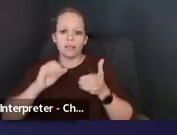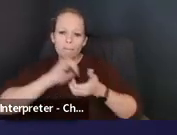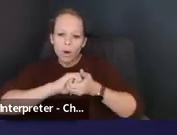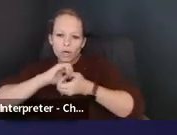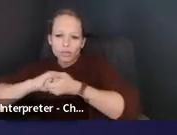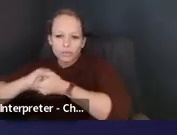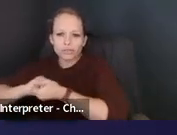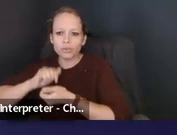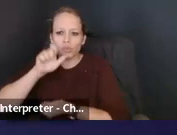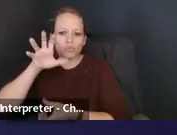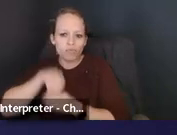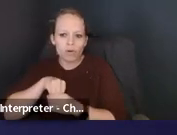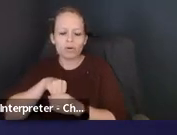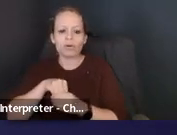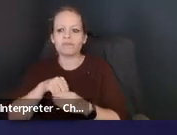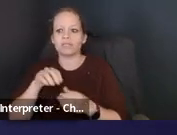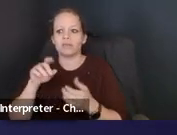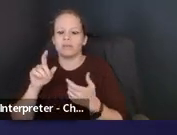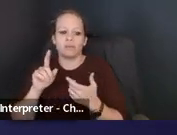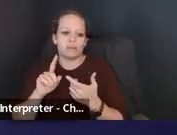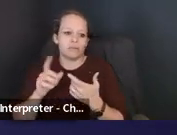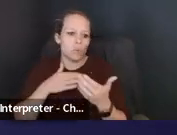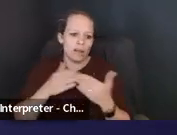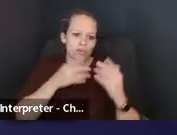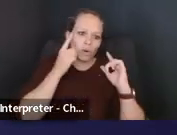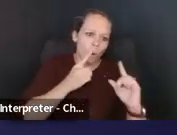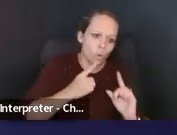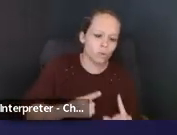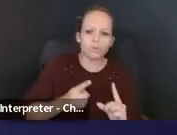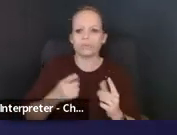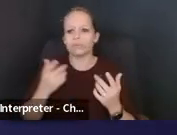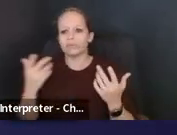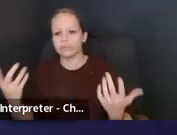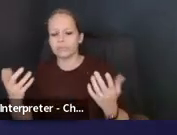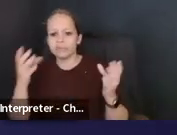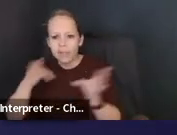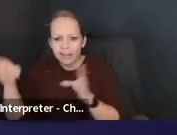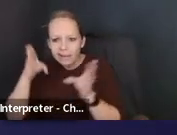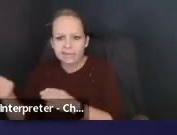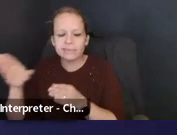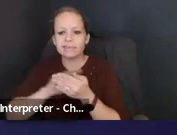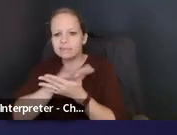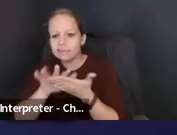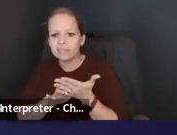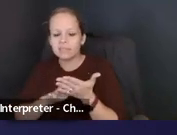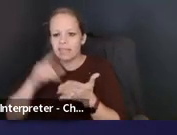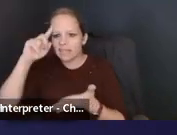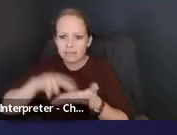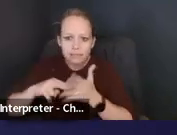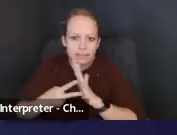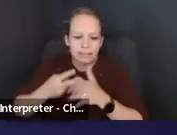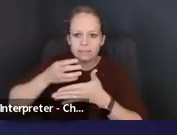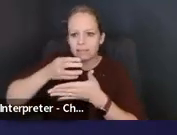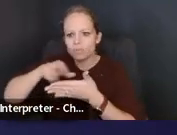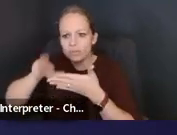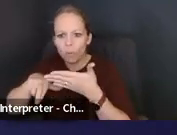the partners who are involved in the grant, whatever the goals might be, the objectives, perhaps the intended outcomes